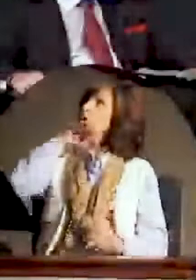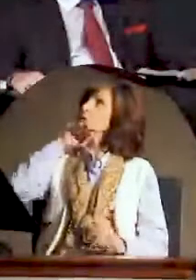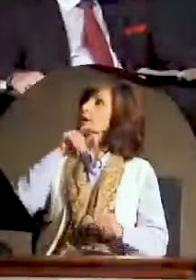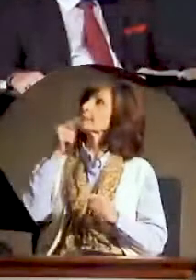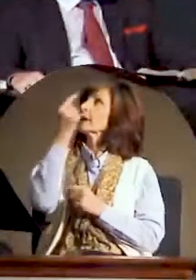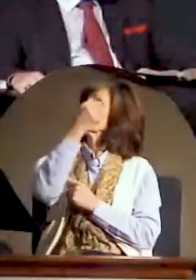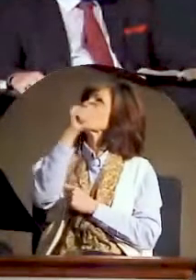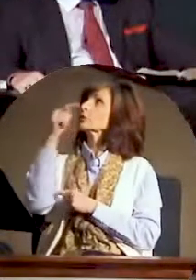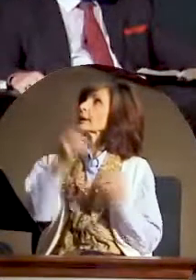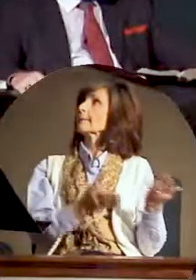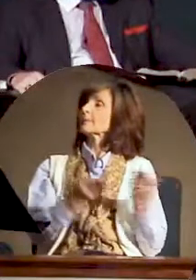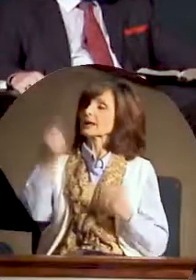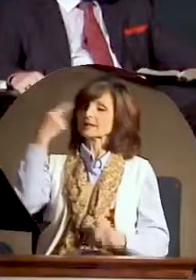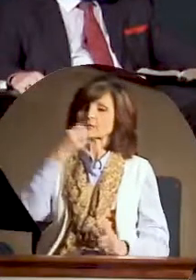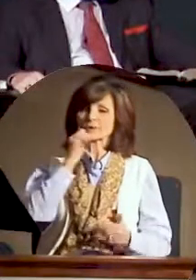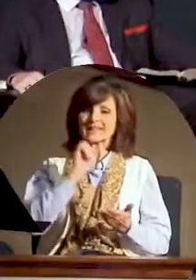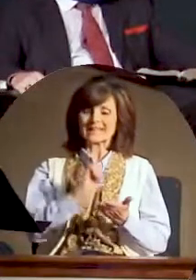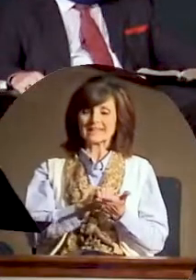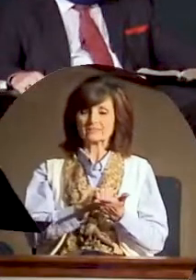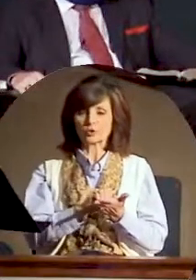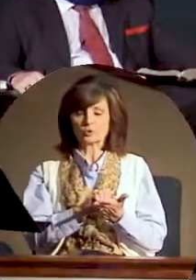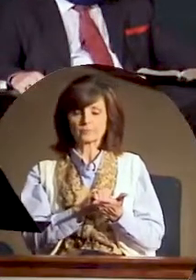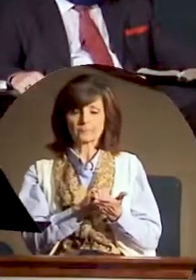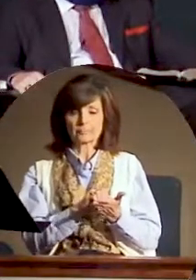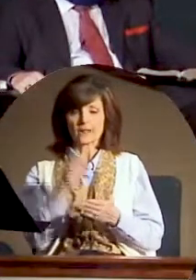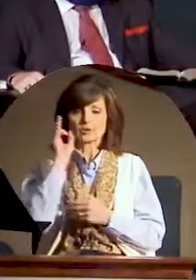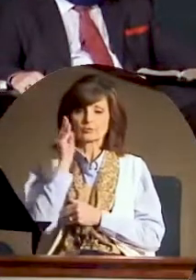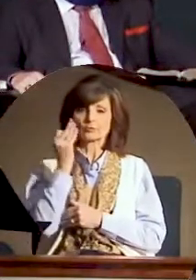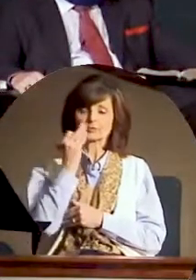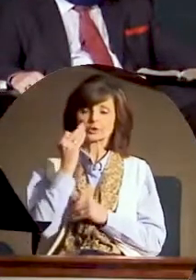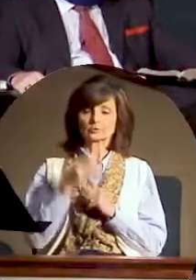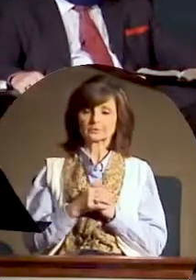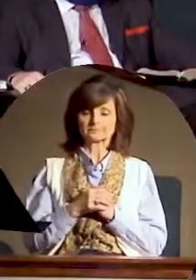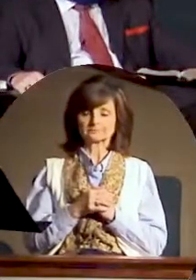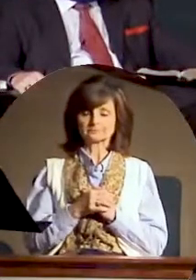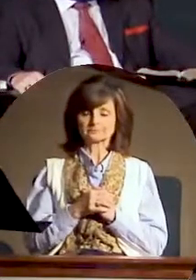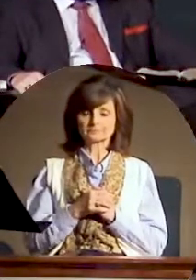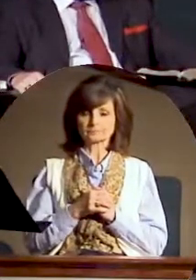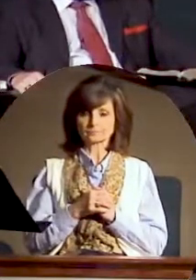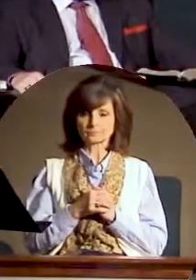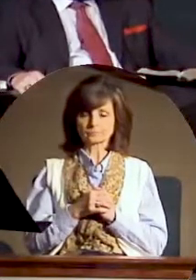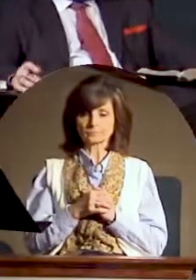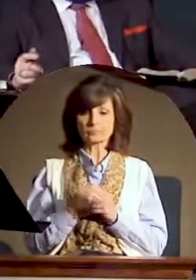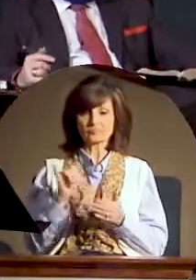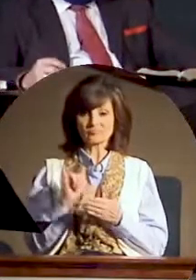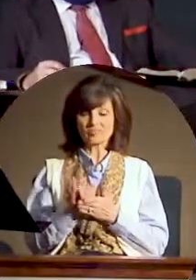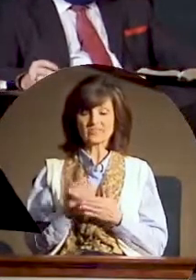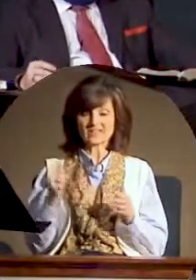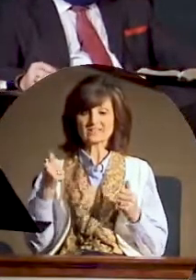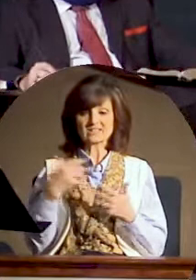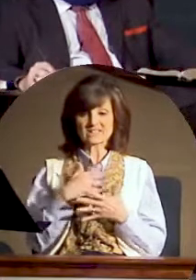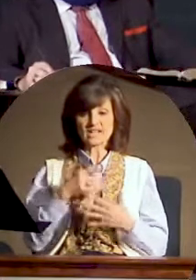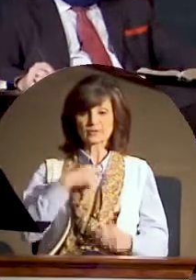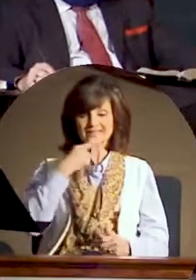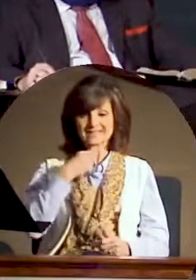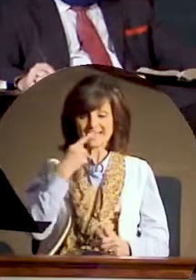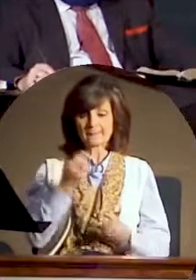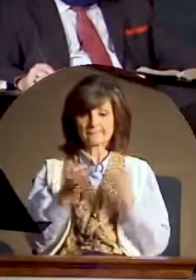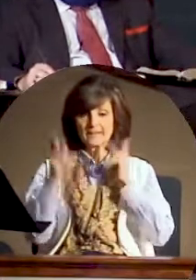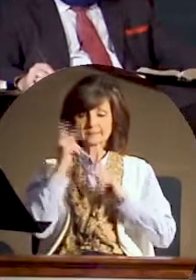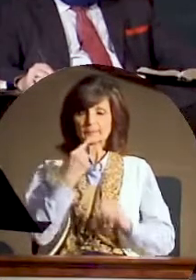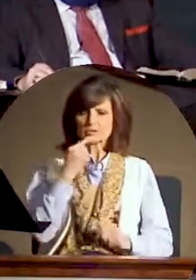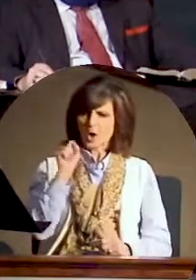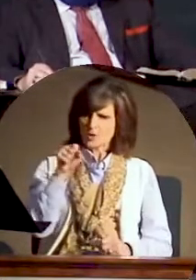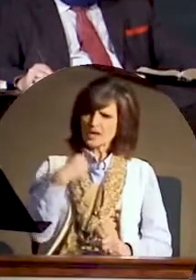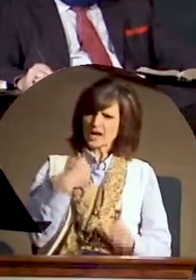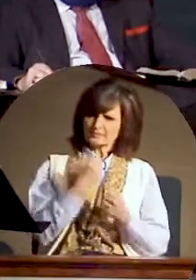tree bringeth forth evil fruit. Let's stop right there and just say this. Boy, that's a scary statement, isn't it? You know, a lot of people say, oh